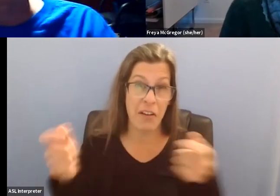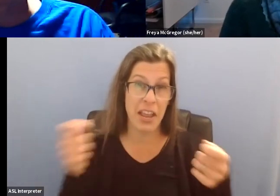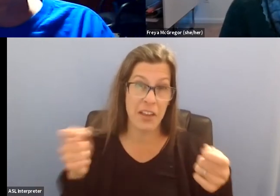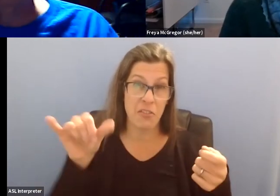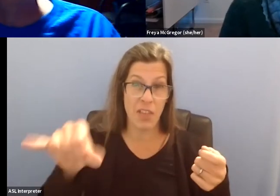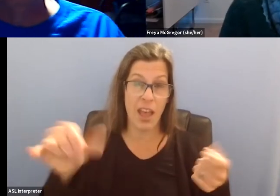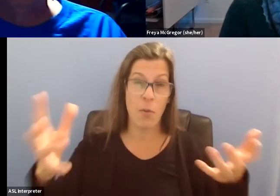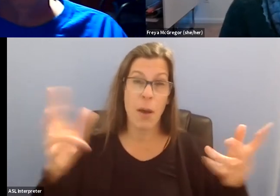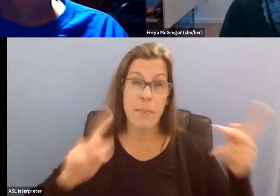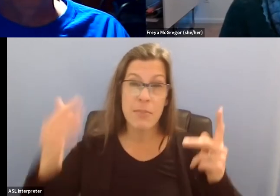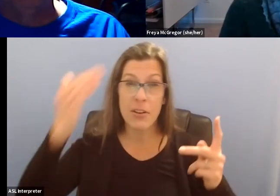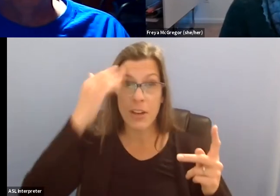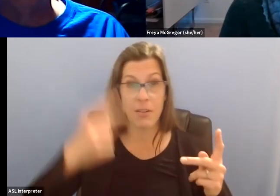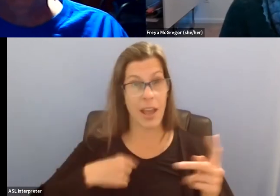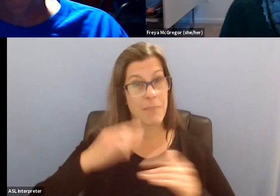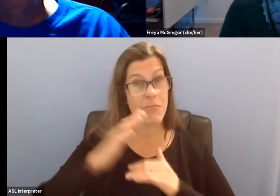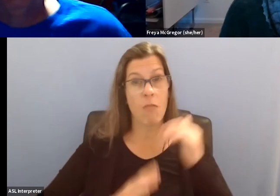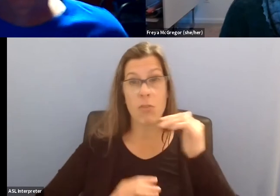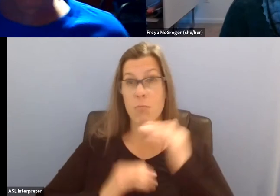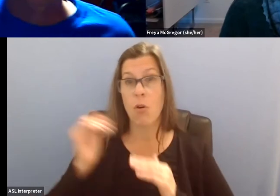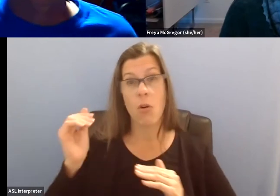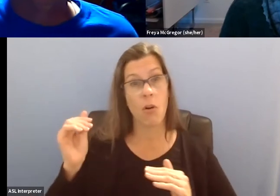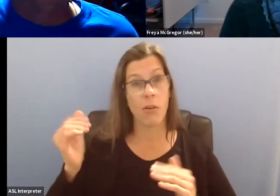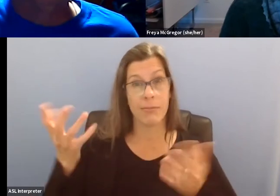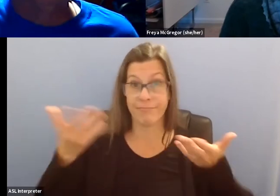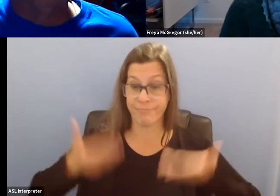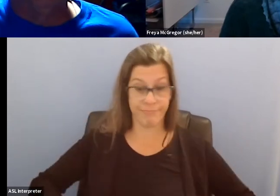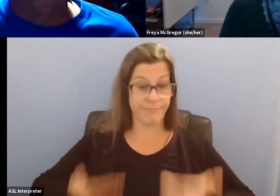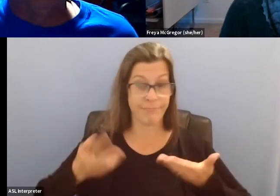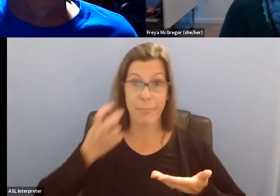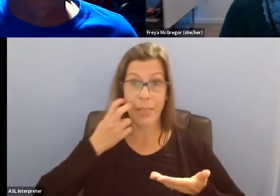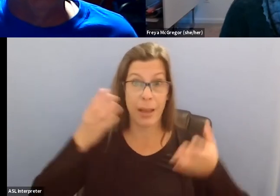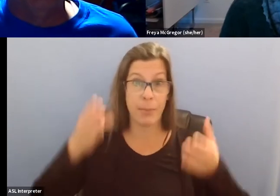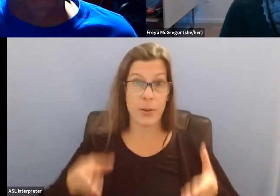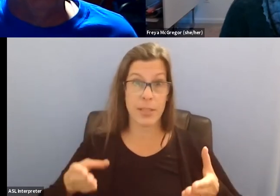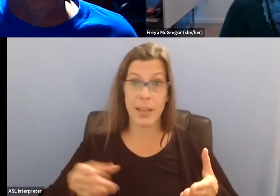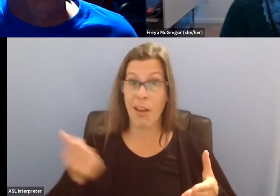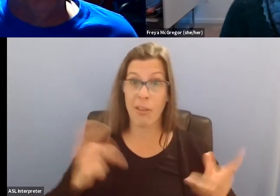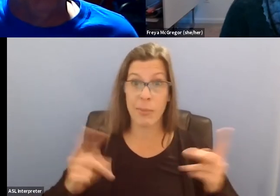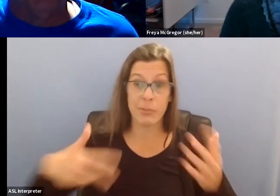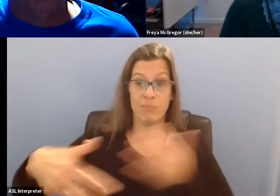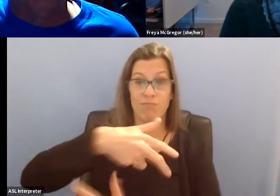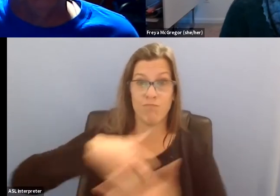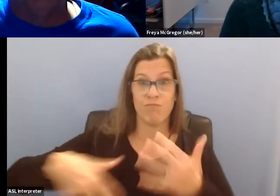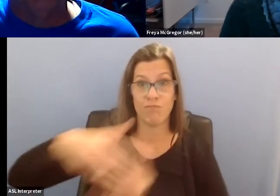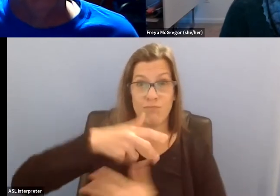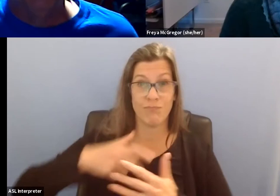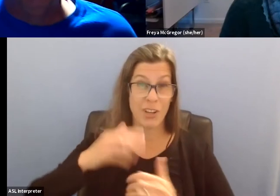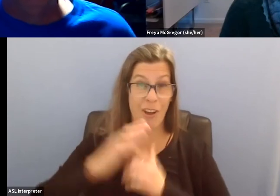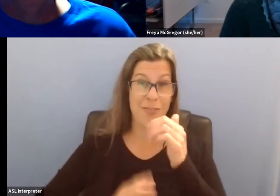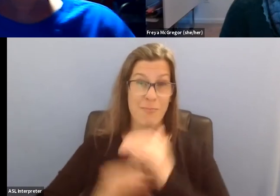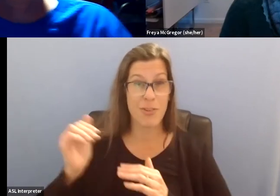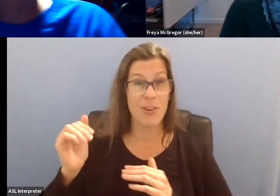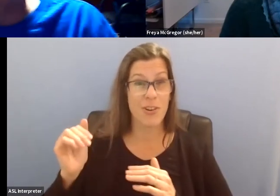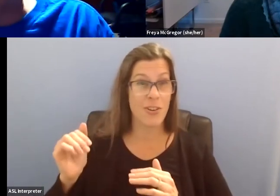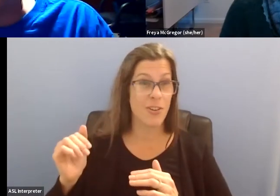people to know that I'm comfortable in my own skin and I'm comfortable being around other people and that I'm not likely to, to